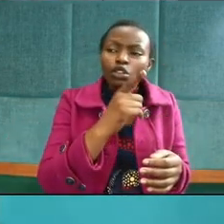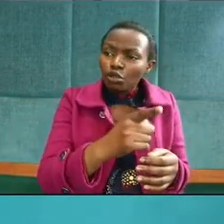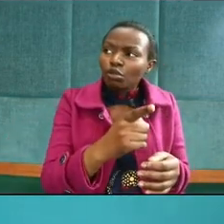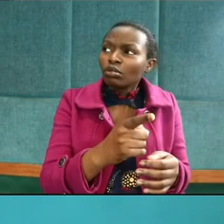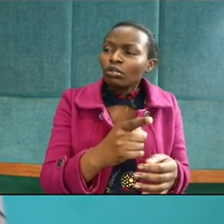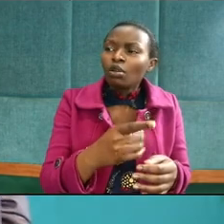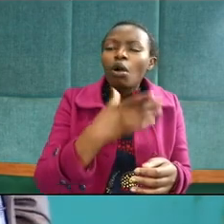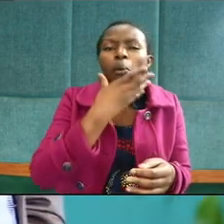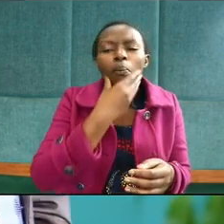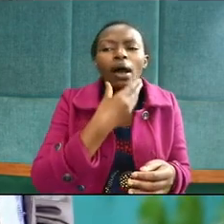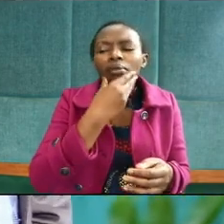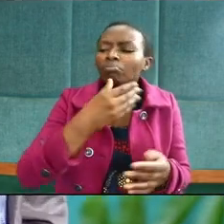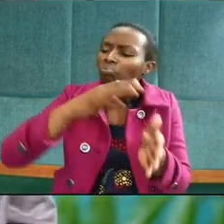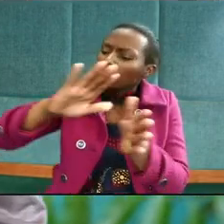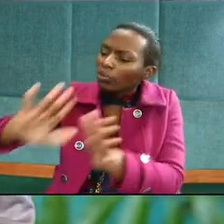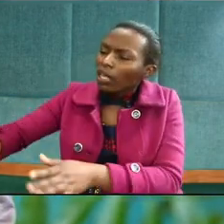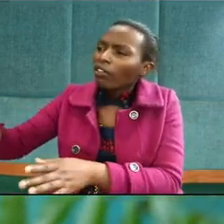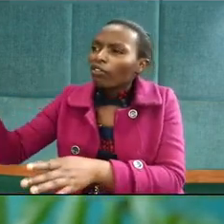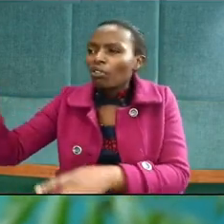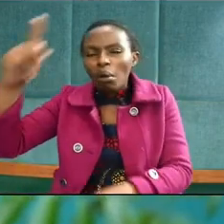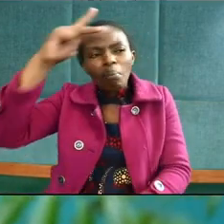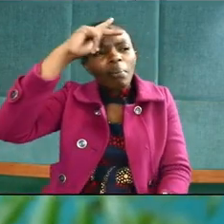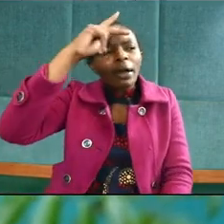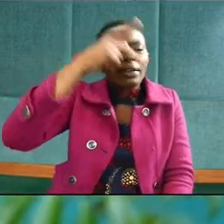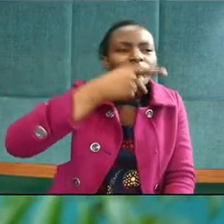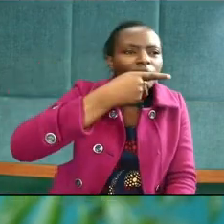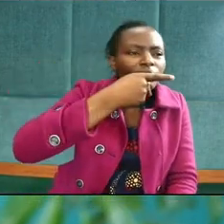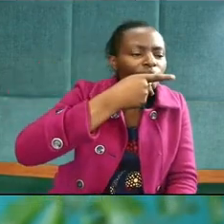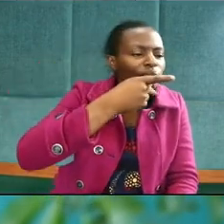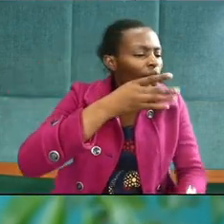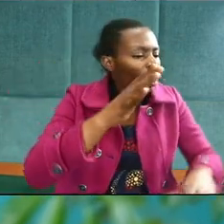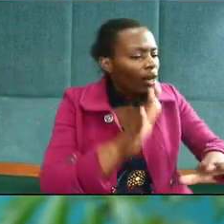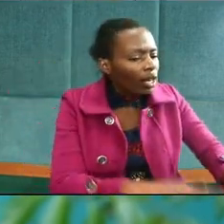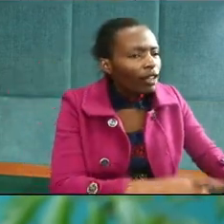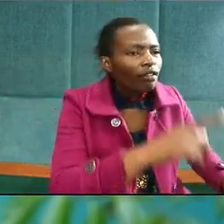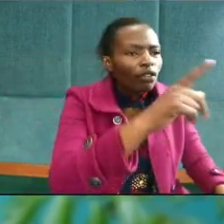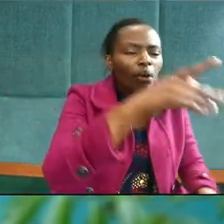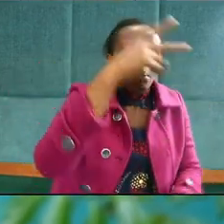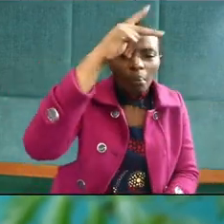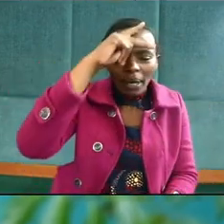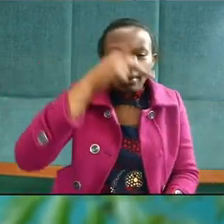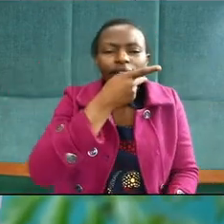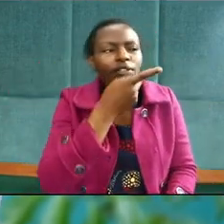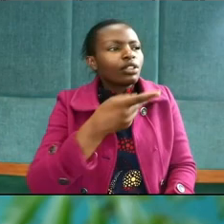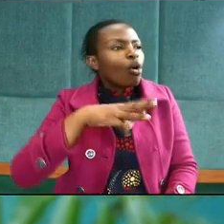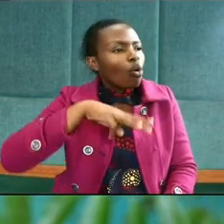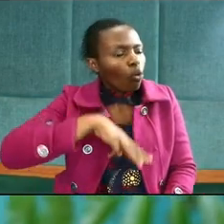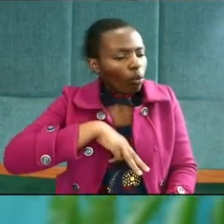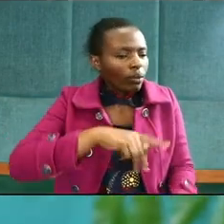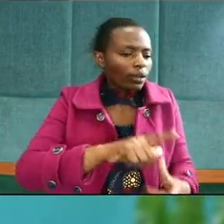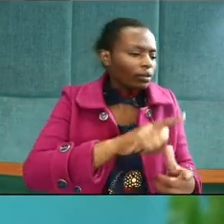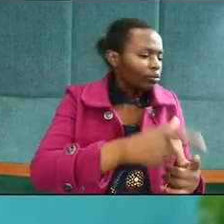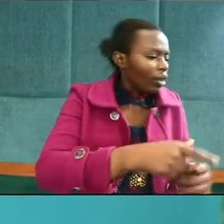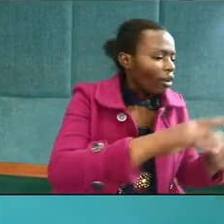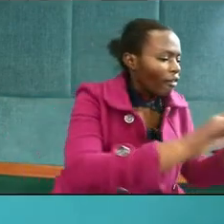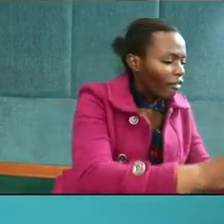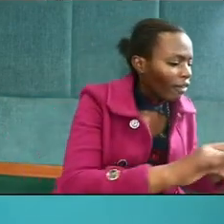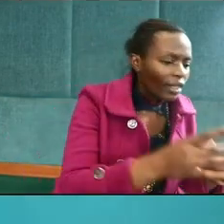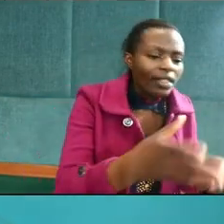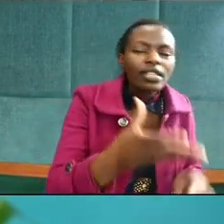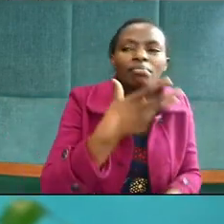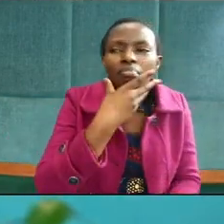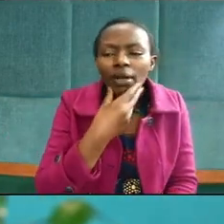man leave his pew to go and find his wife, and together they sit.